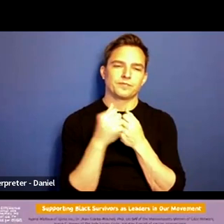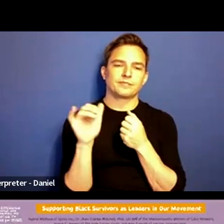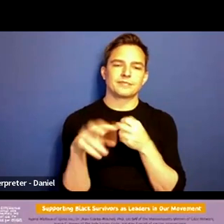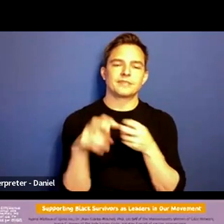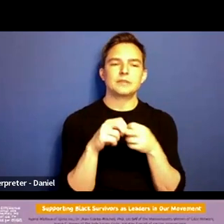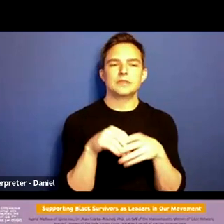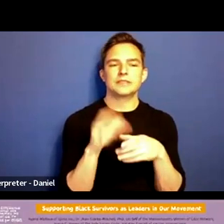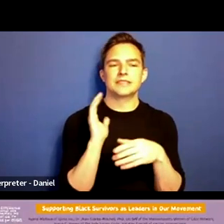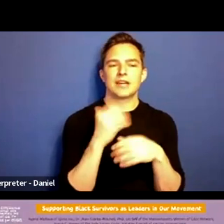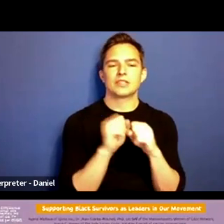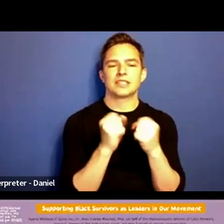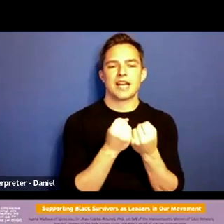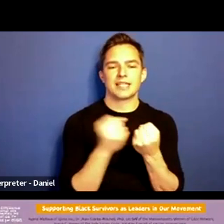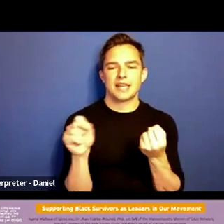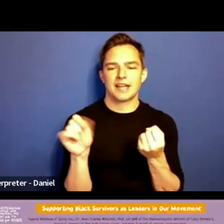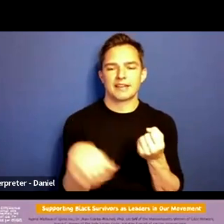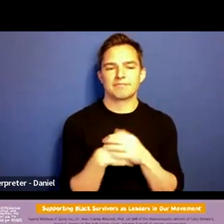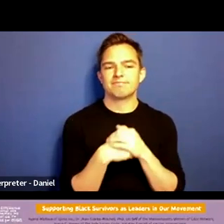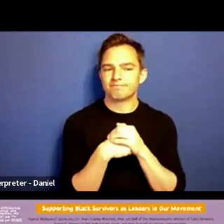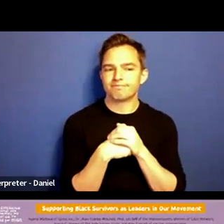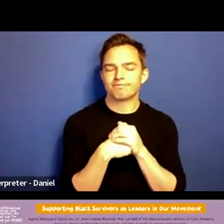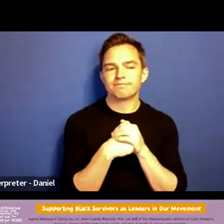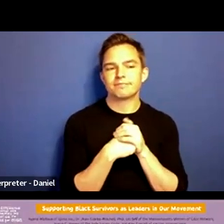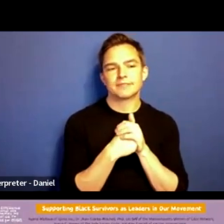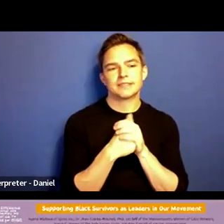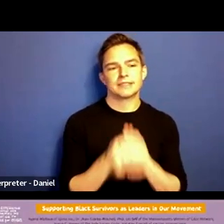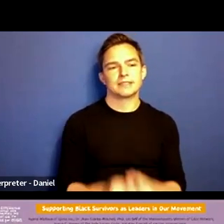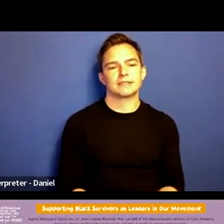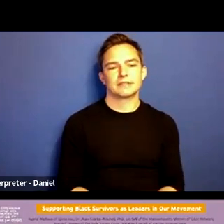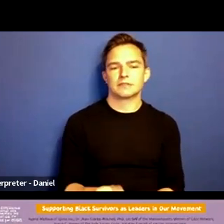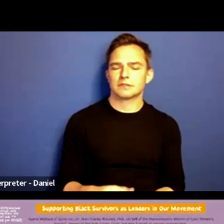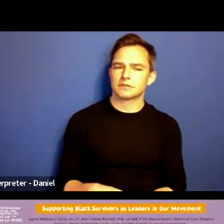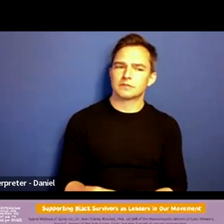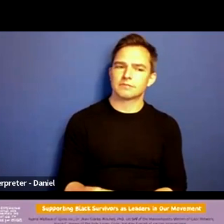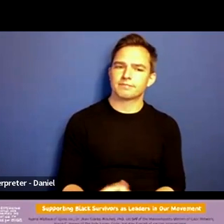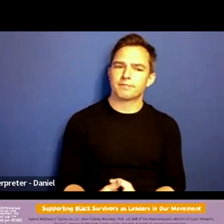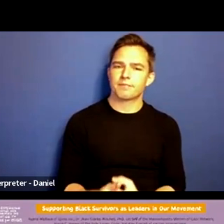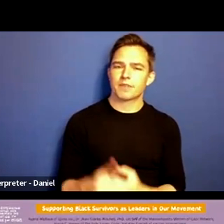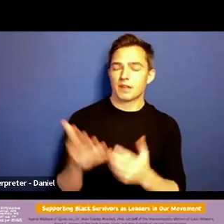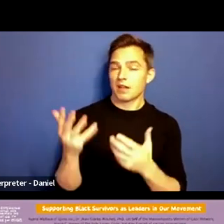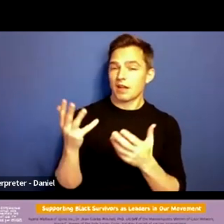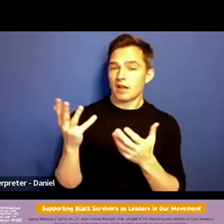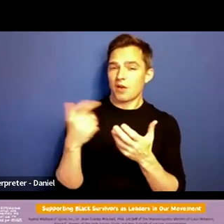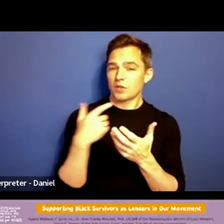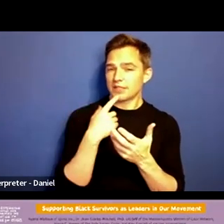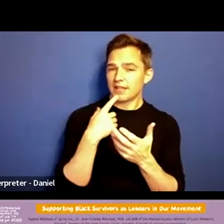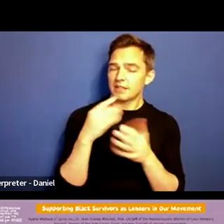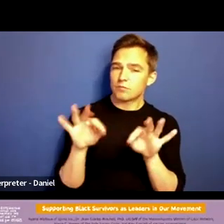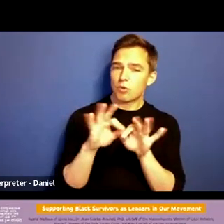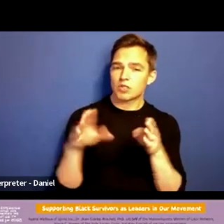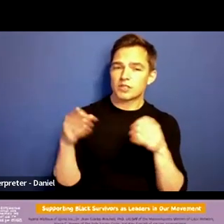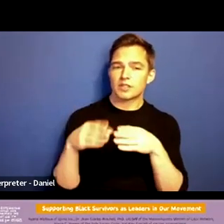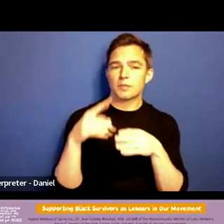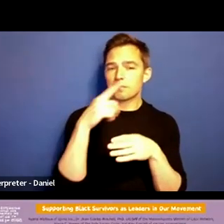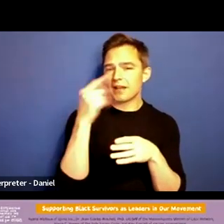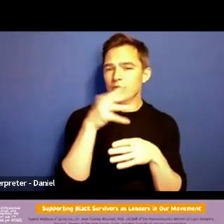has been problematic in our society. Yeah. And I would say that it's important to center Black women